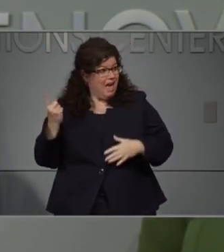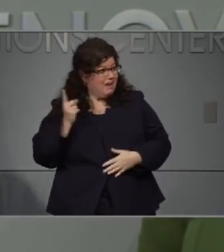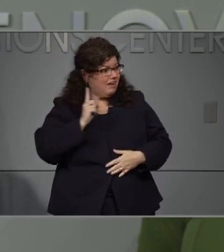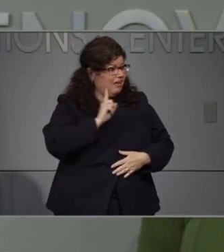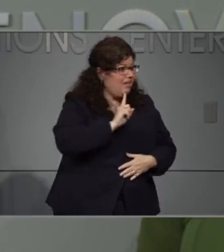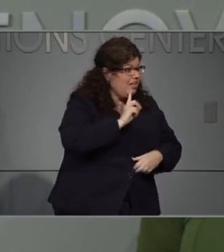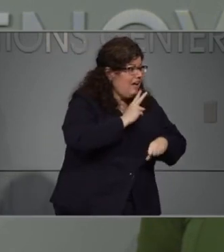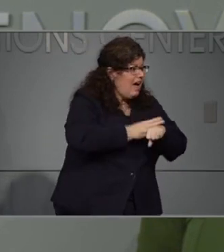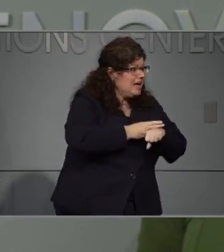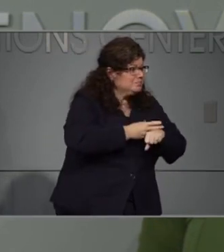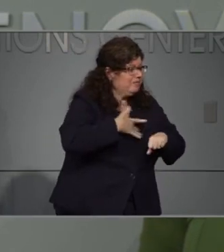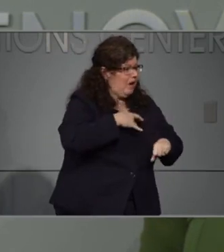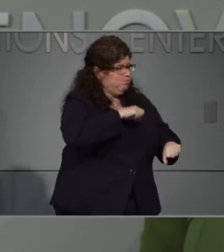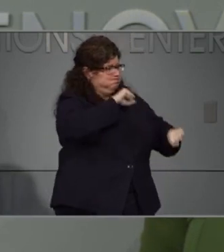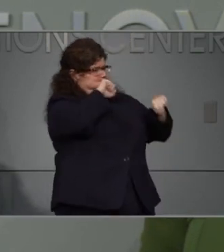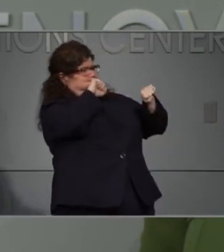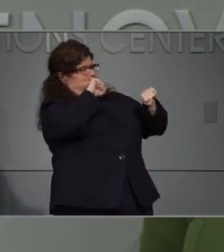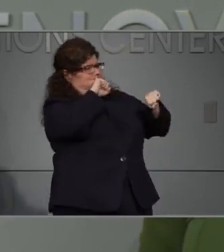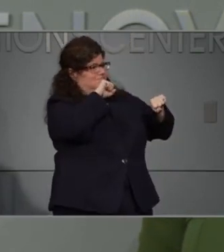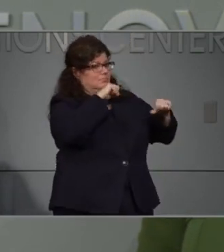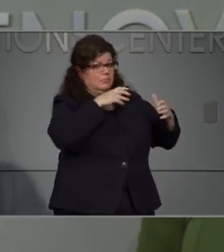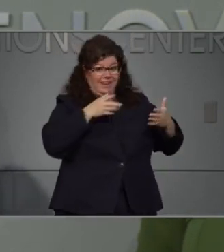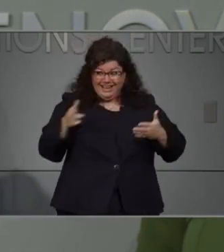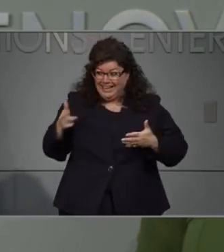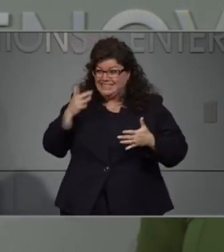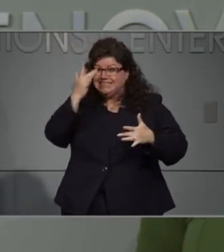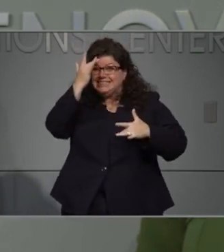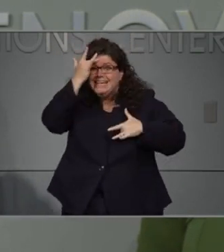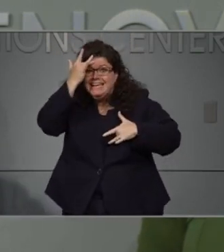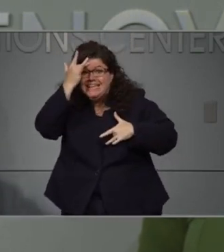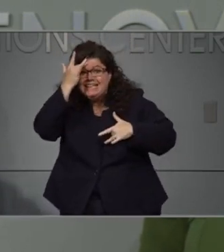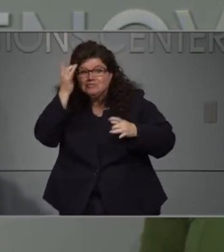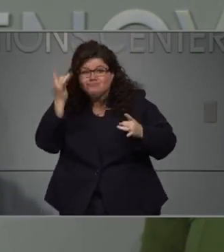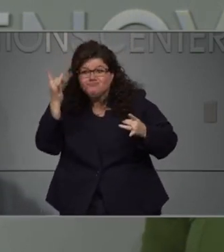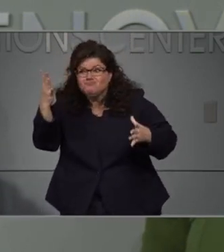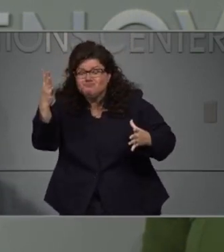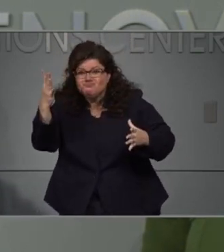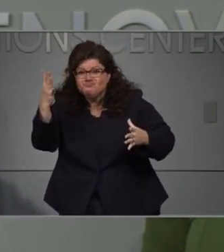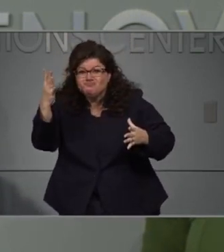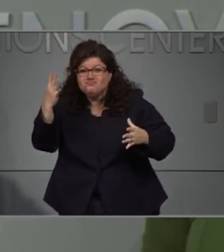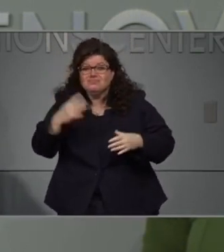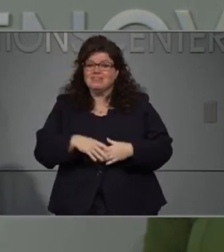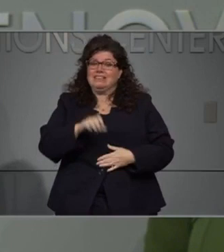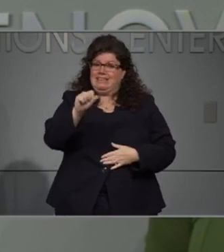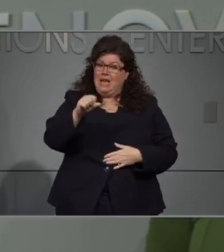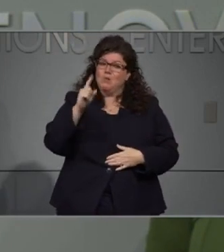explain that they're really sick enough to be in the hospital, and those are the majority of the cases that we have heard about.